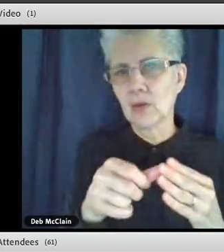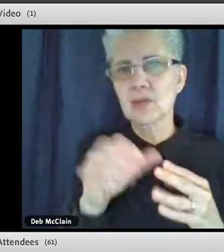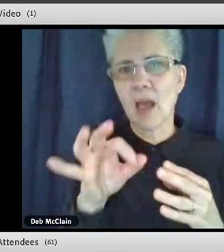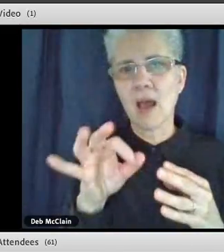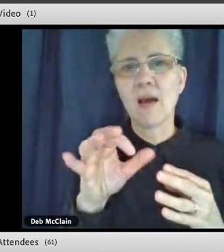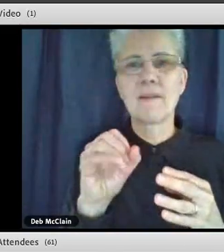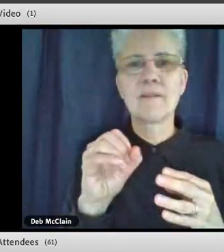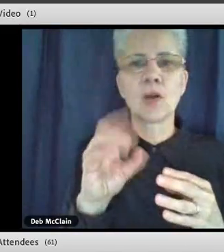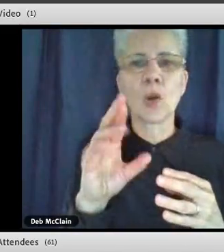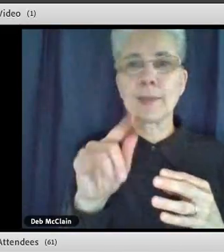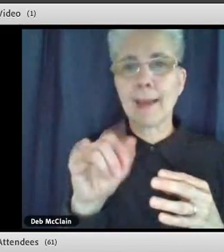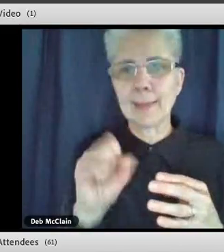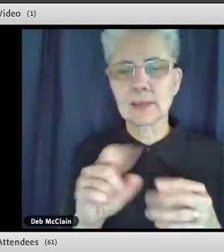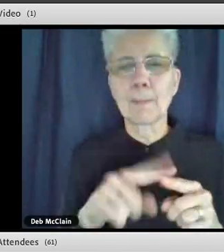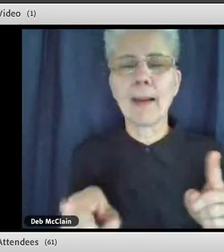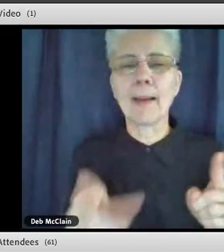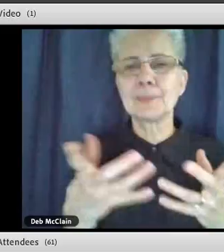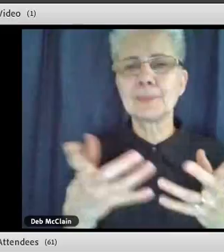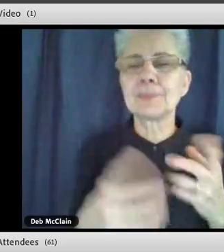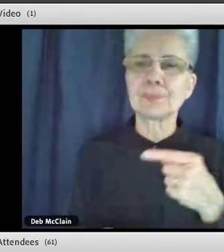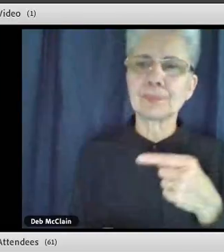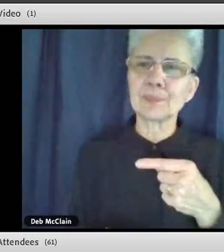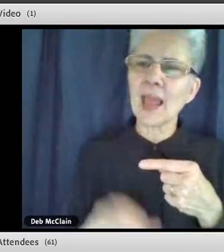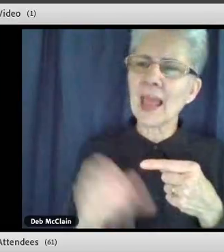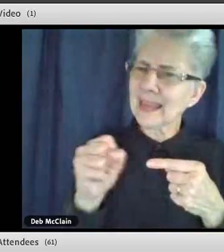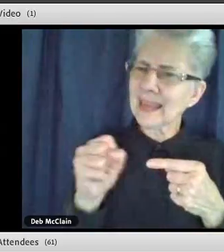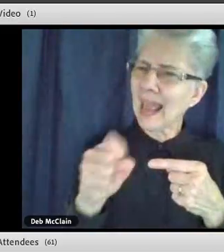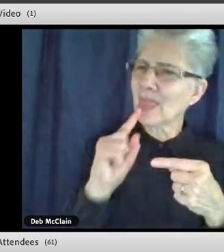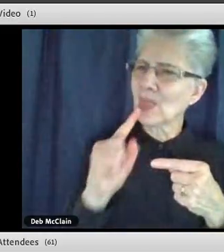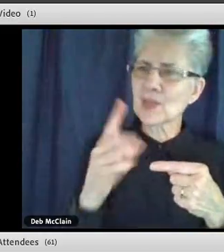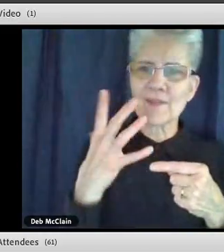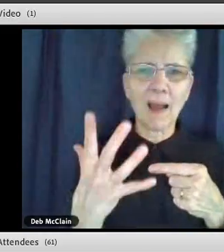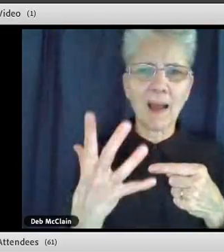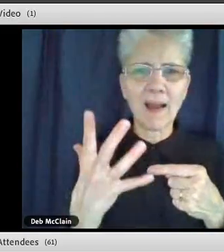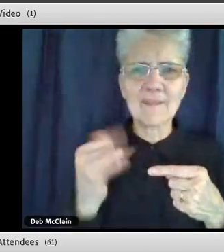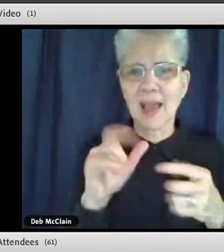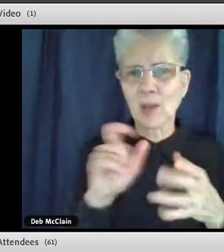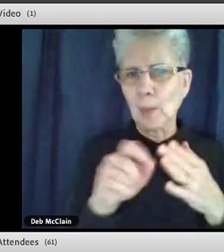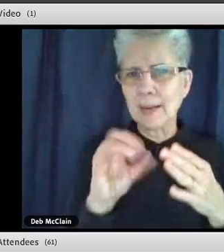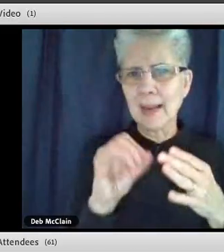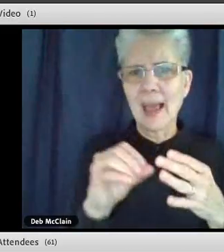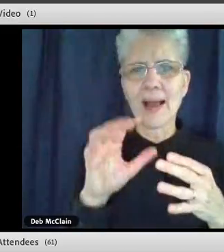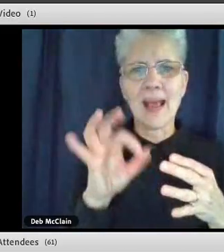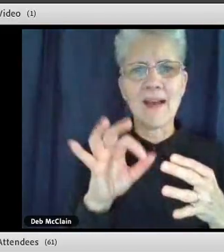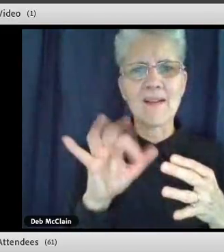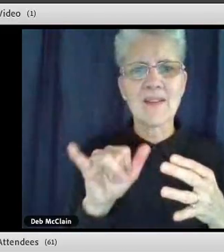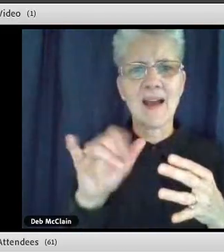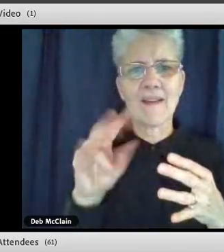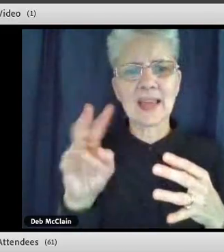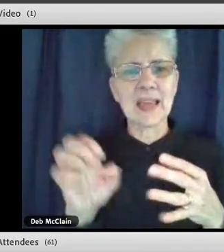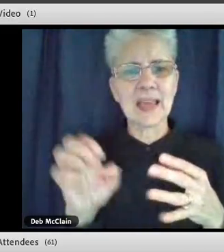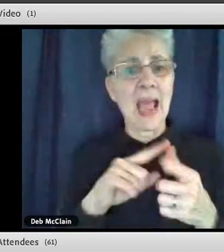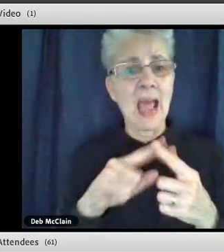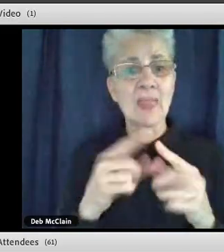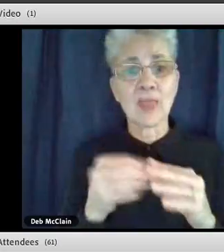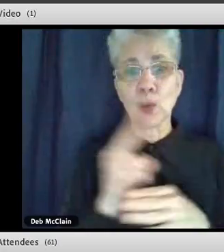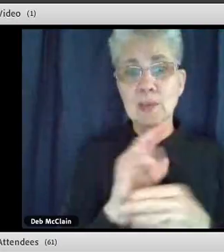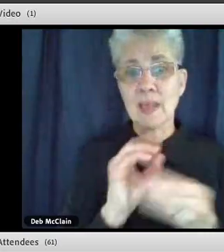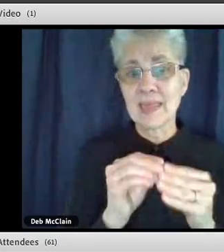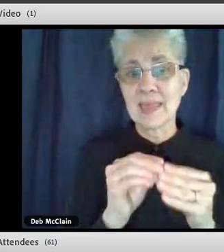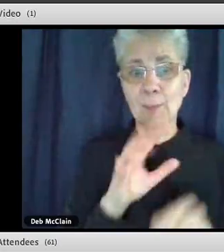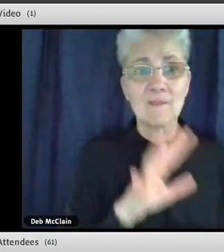yeah, and there's 5 that's like written out, FIVE, and then the use of the number 5, etc. So this one has all sorts